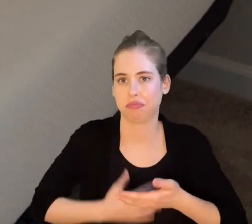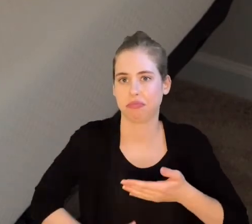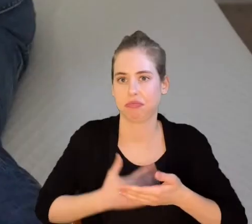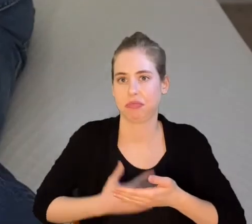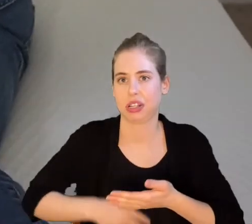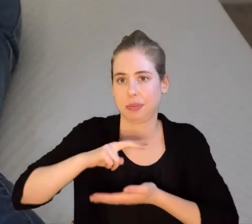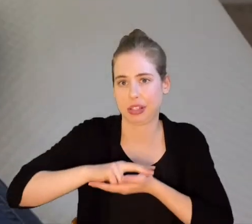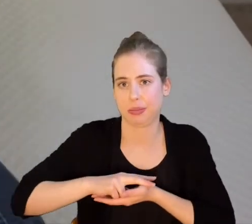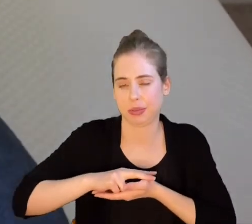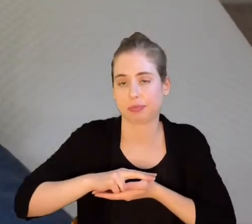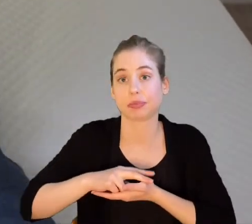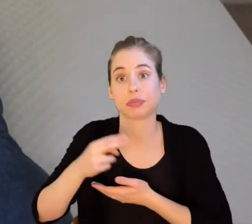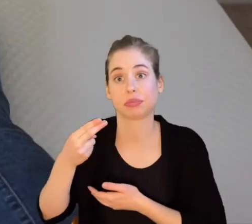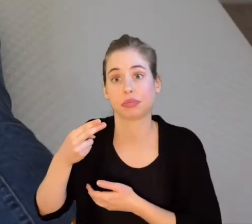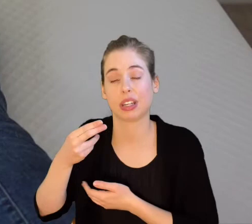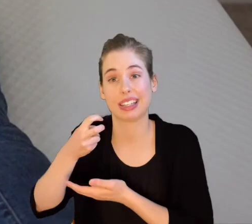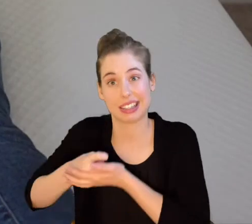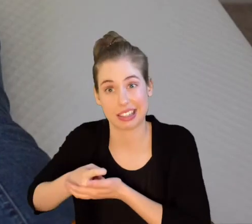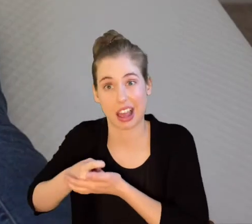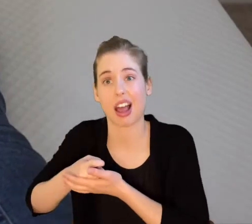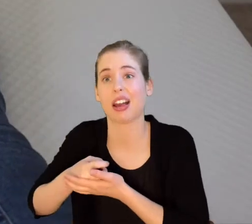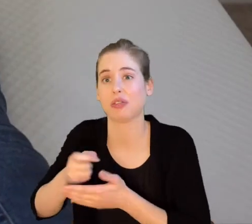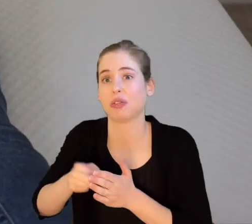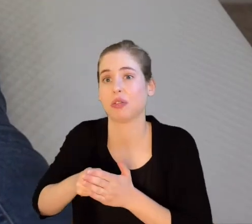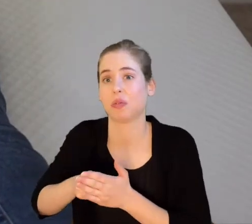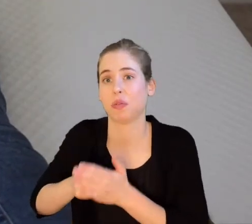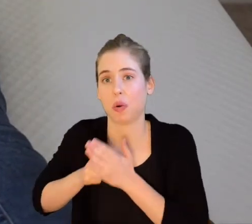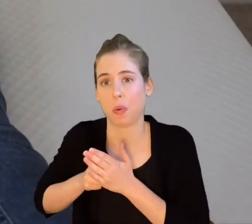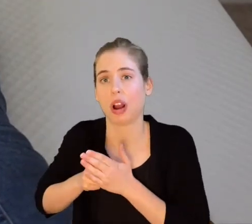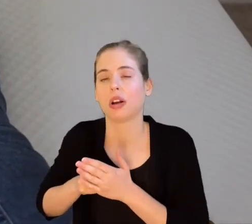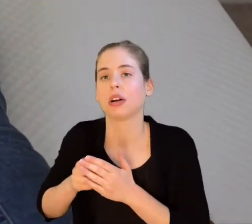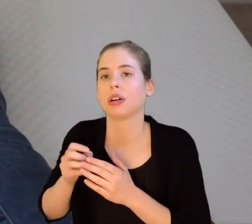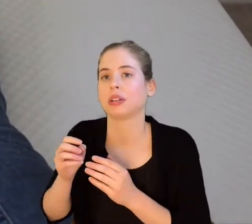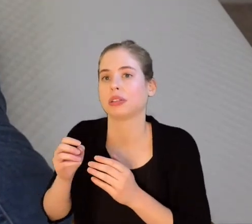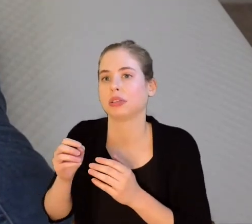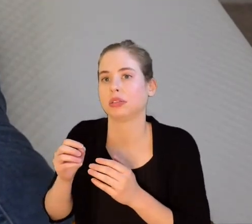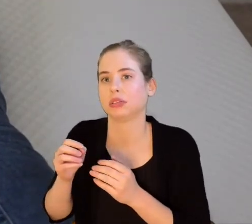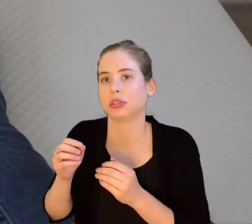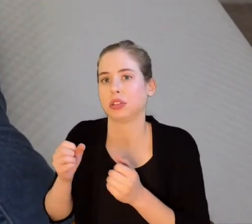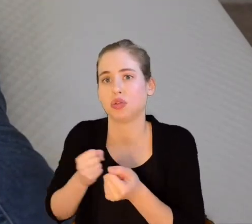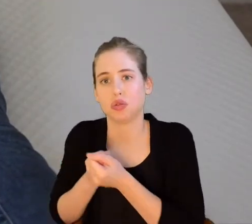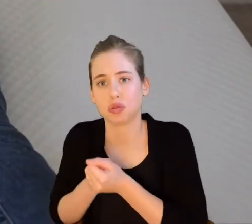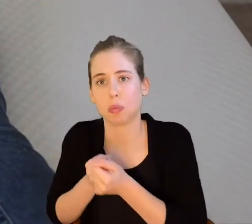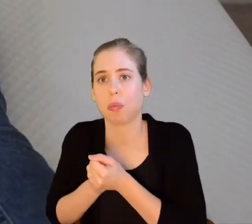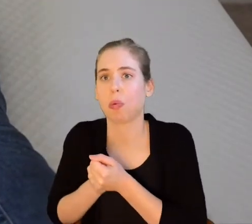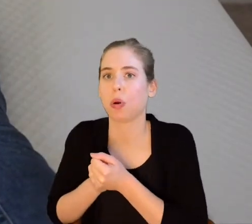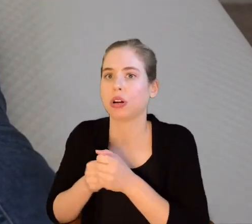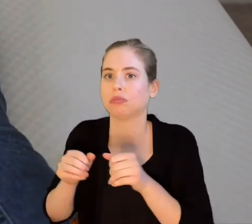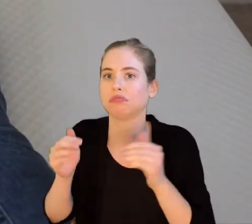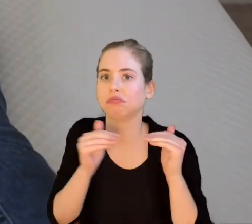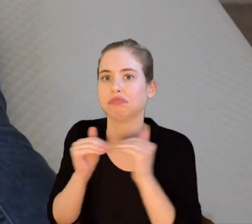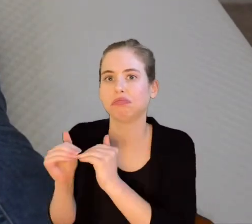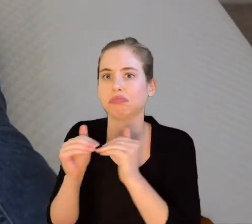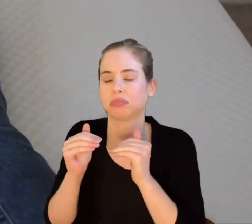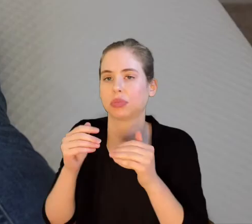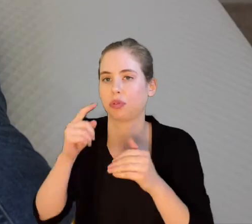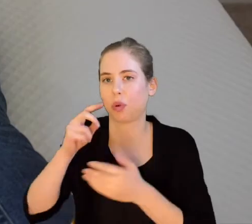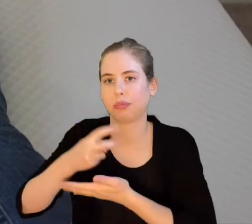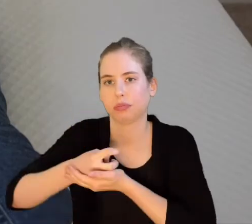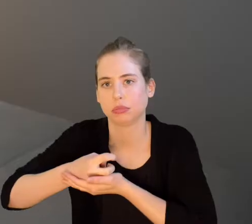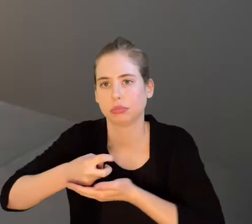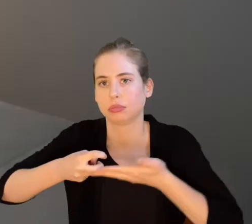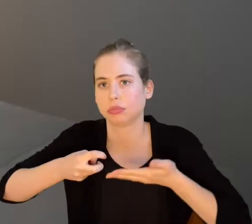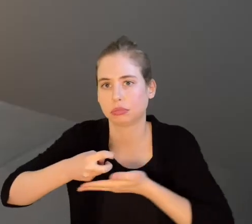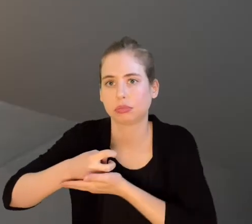don't. Stomach sleepers typically need more support through the hips to keep them from sinking into the mattress and putting pressure on the low